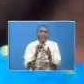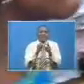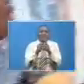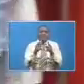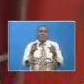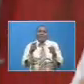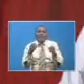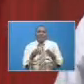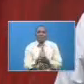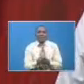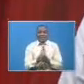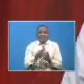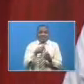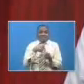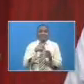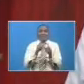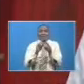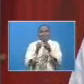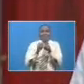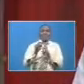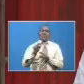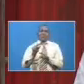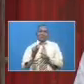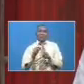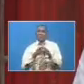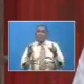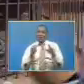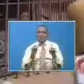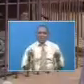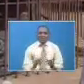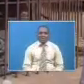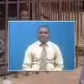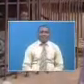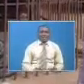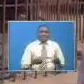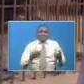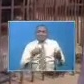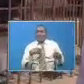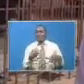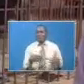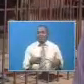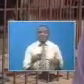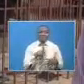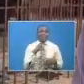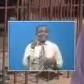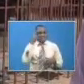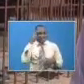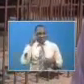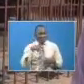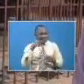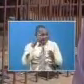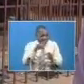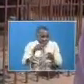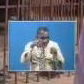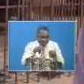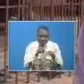testicles? Anyway, my testicles are small. It's not big. Have I had opportunity? I don't think I've put my mind to